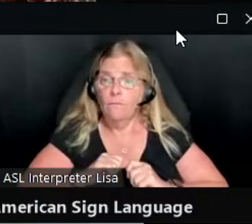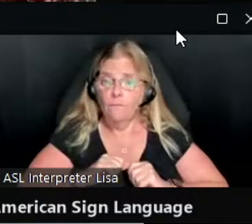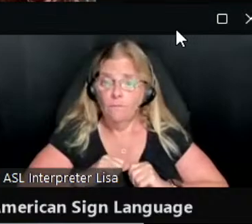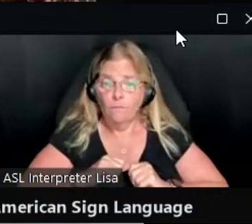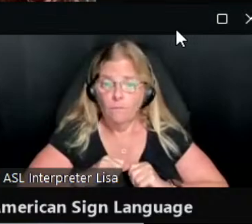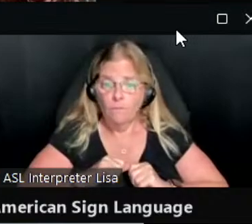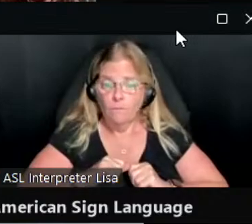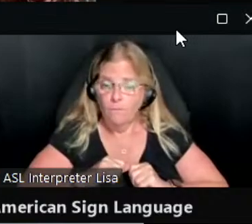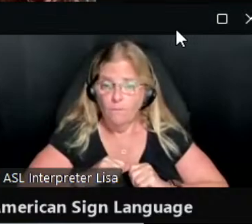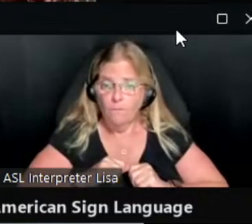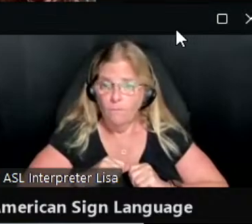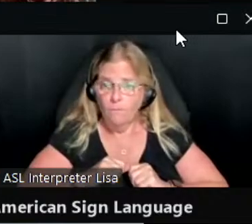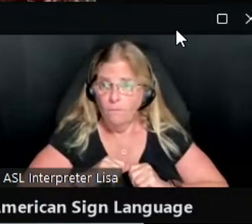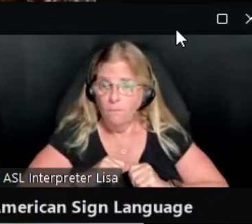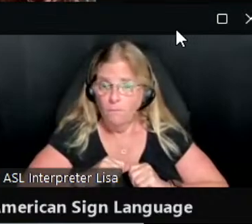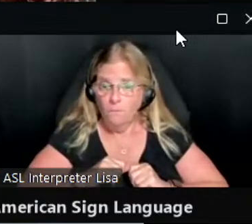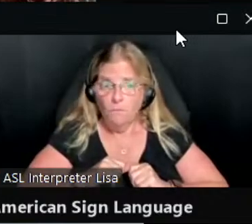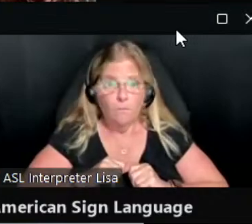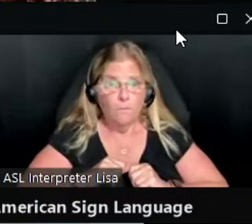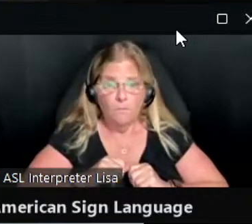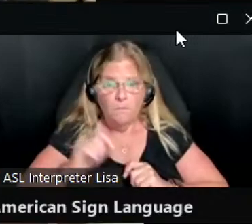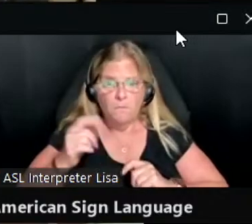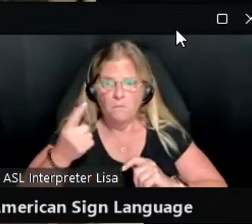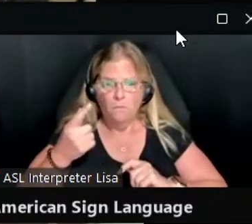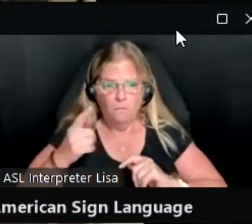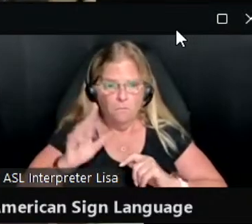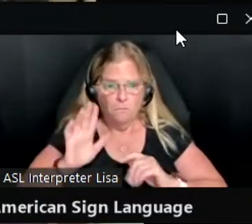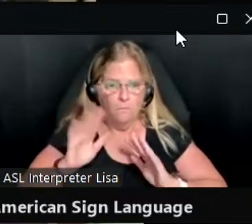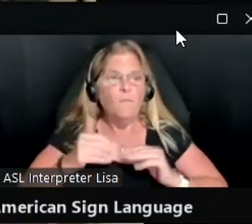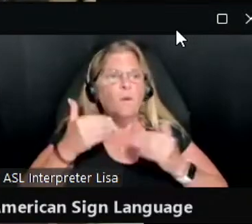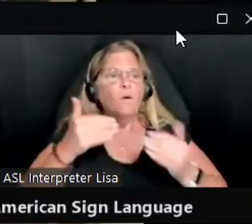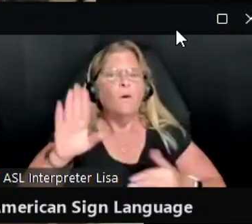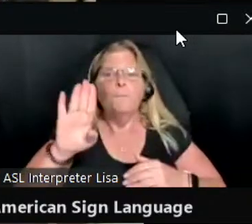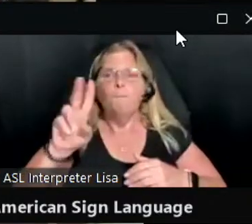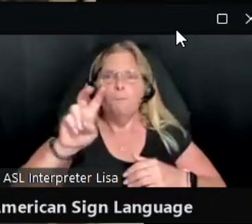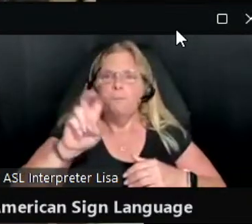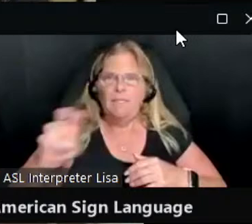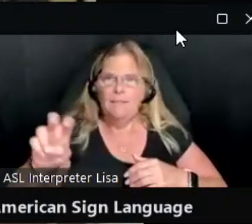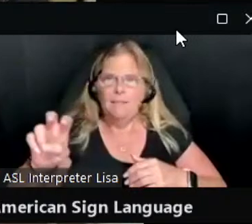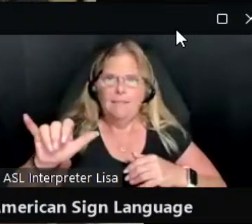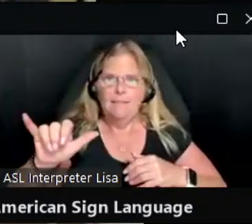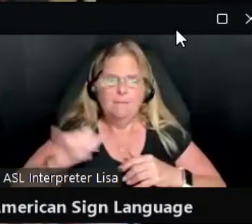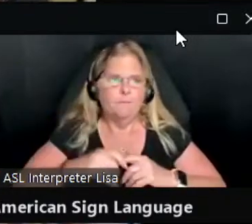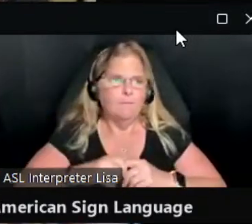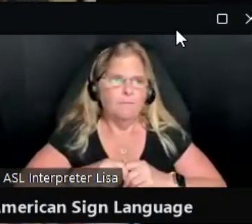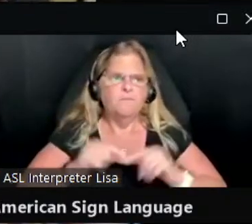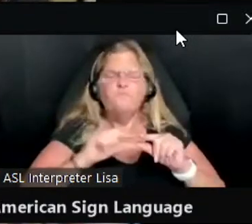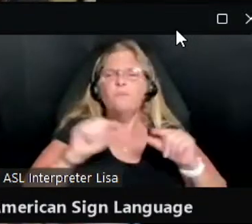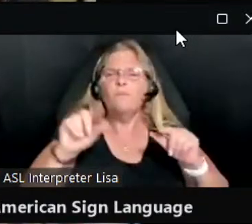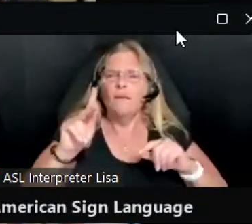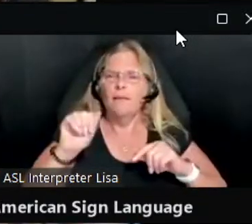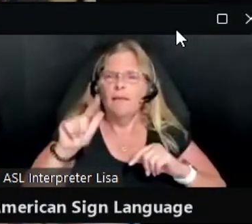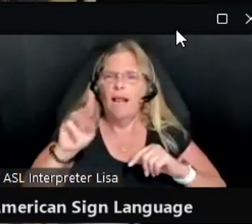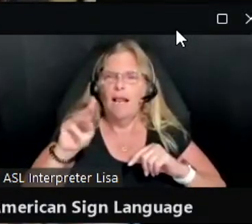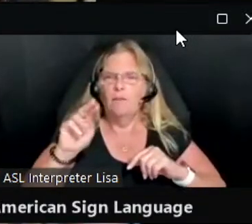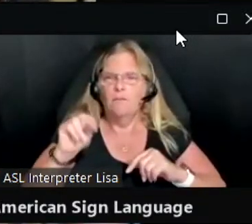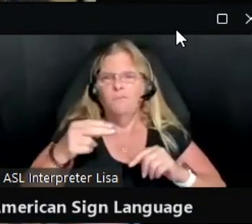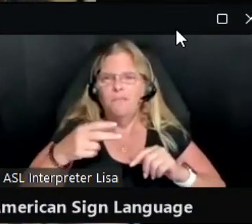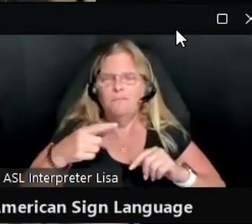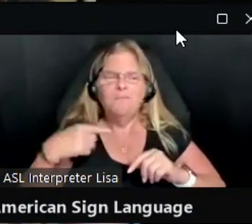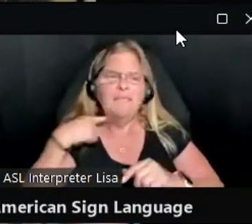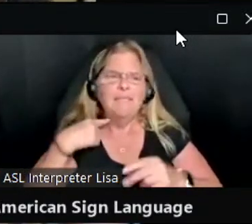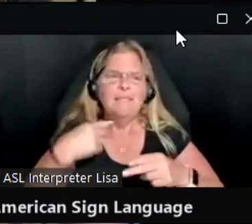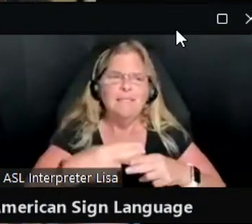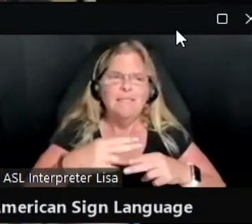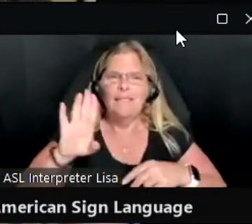Go ahead, Buzzy. Thank you. I'm not very well